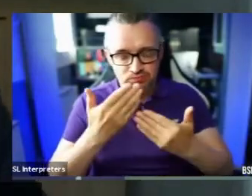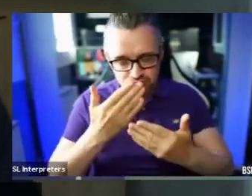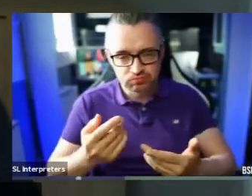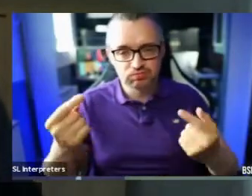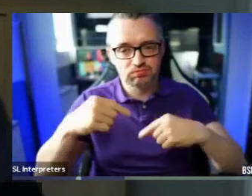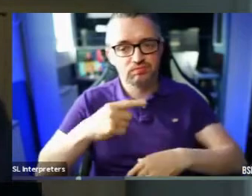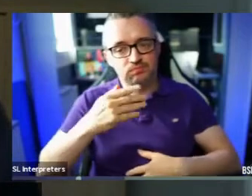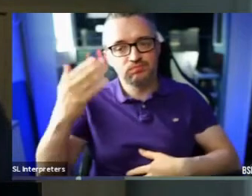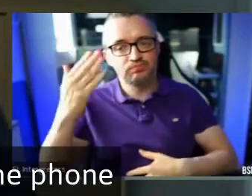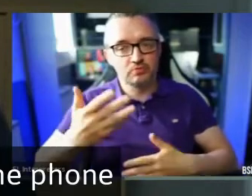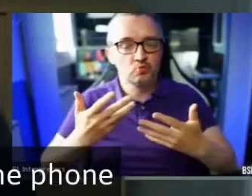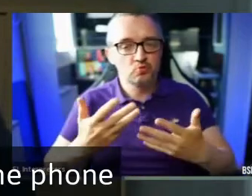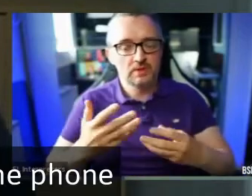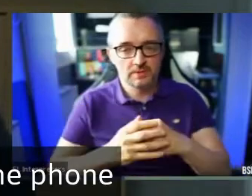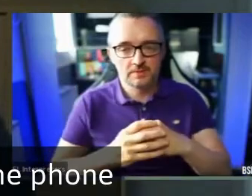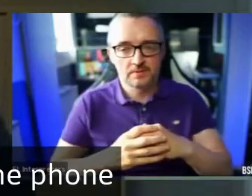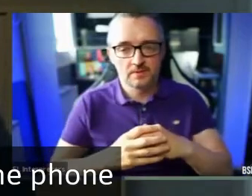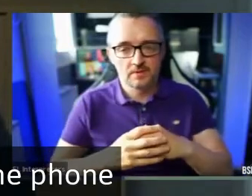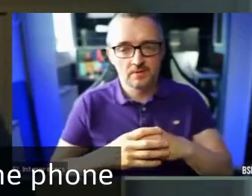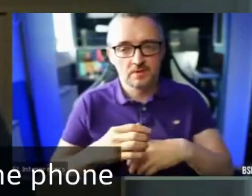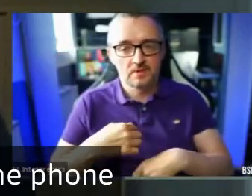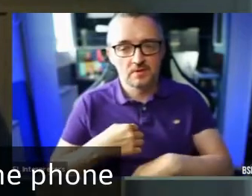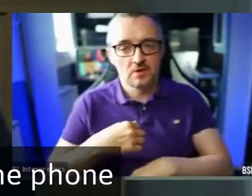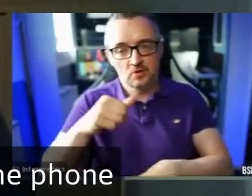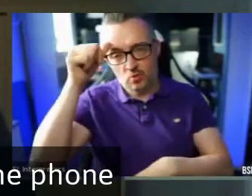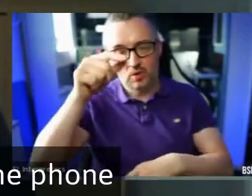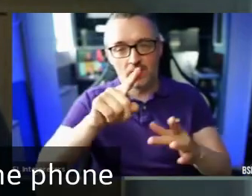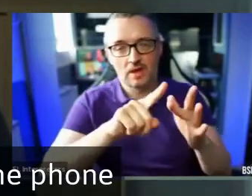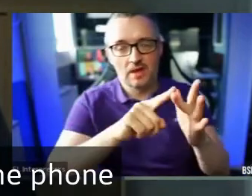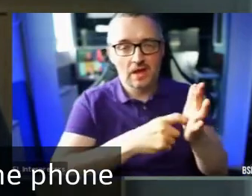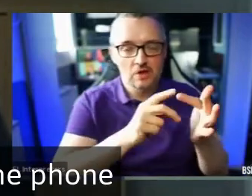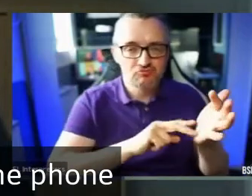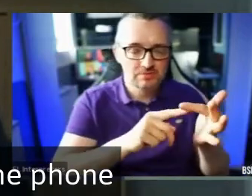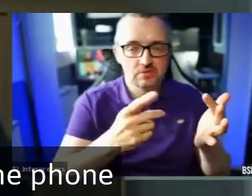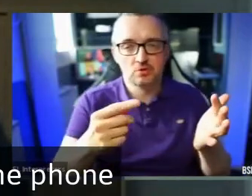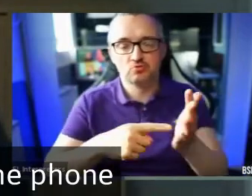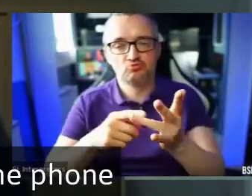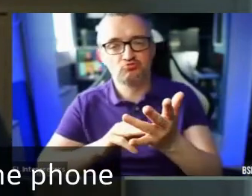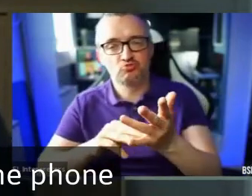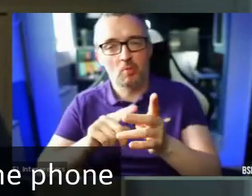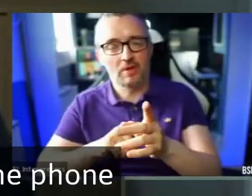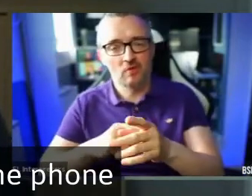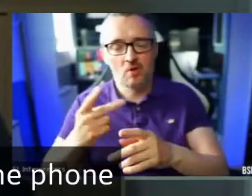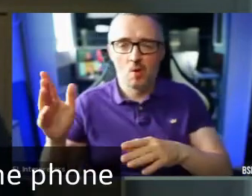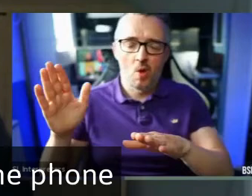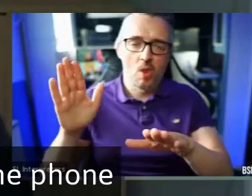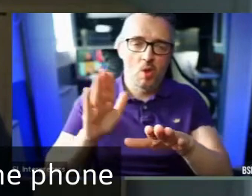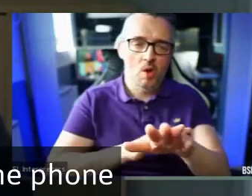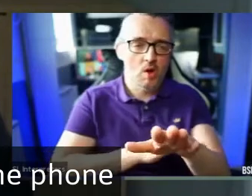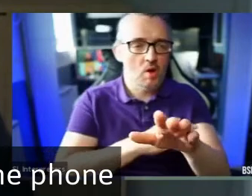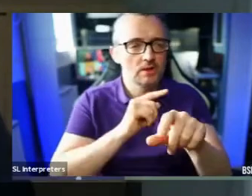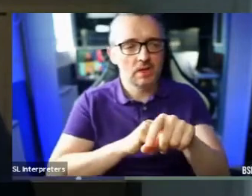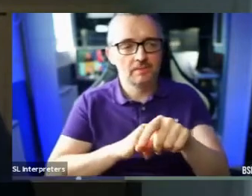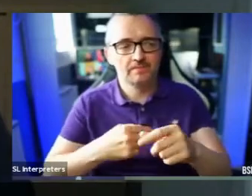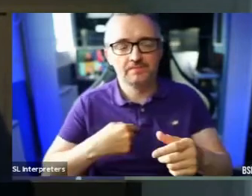both Irene and Tommy for a long time, and I'll never forget the phone call, Tommy, that was put through